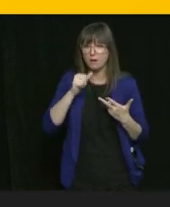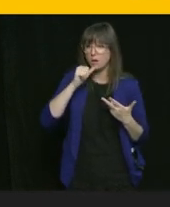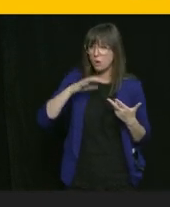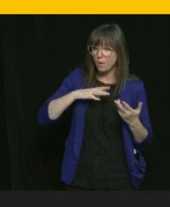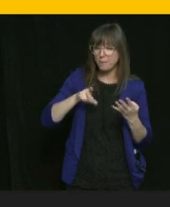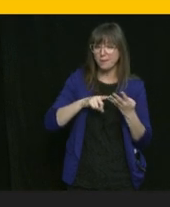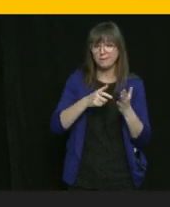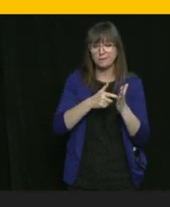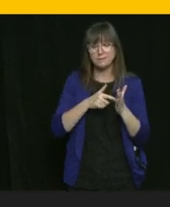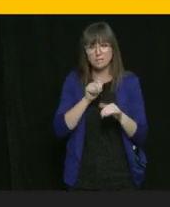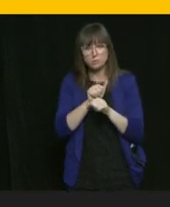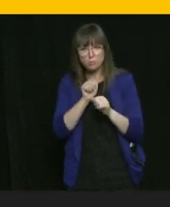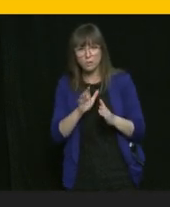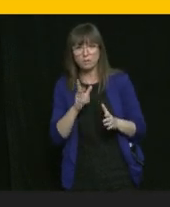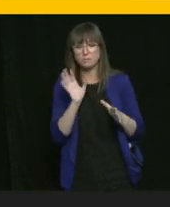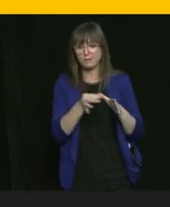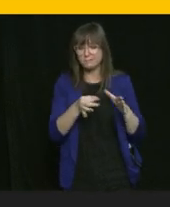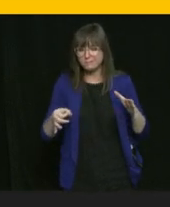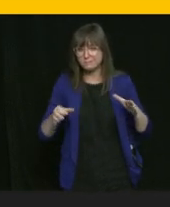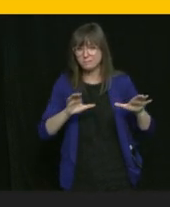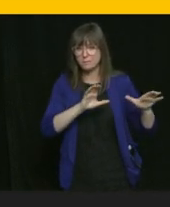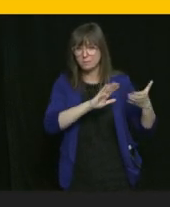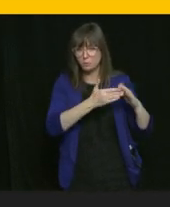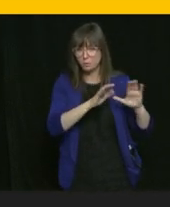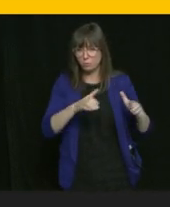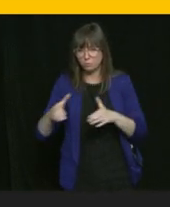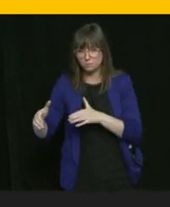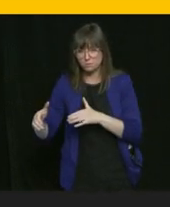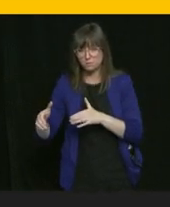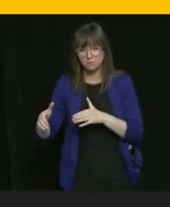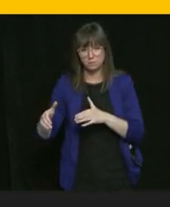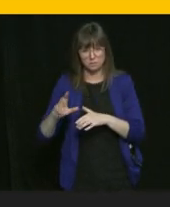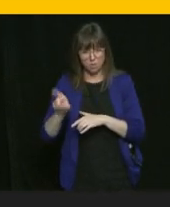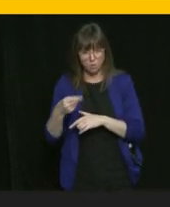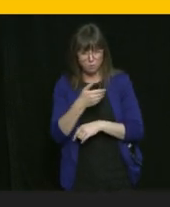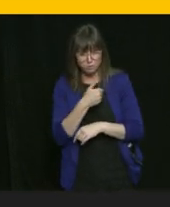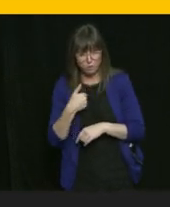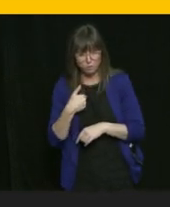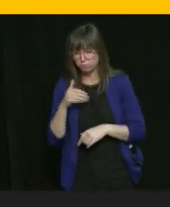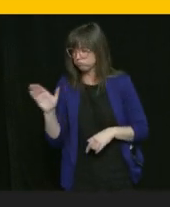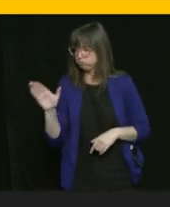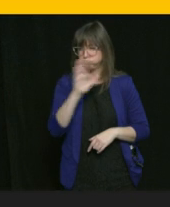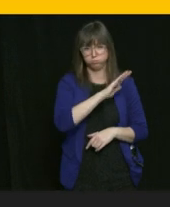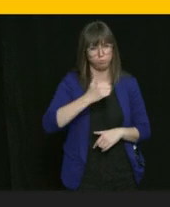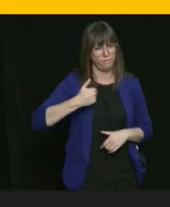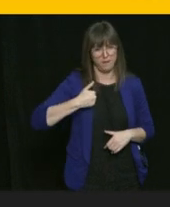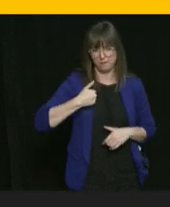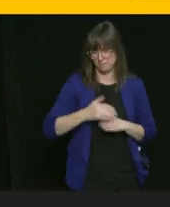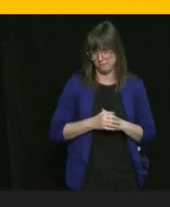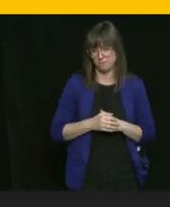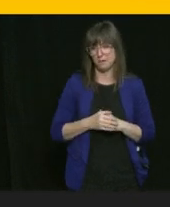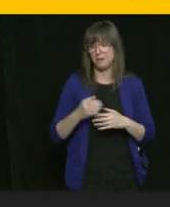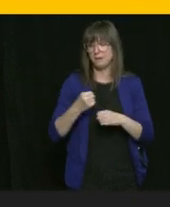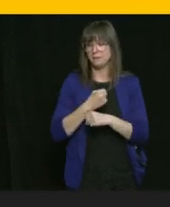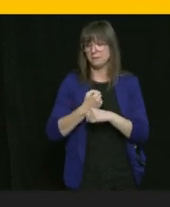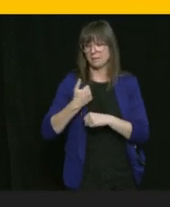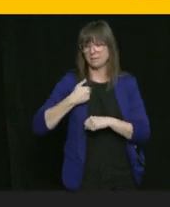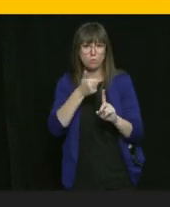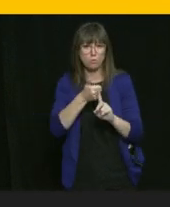and racialized populations. This is a Canada-wide issue. A Statistics Canada report released this